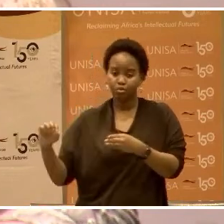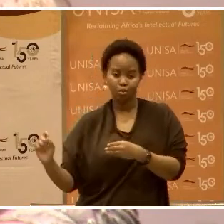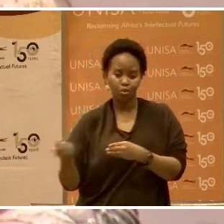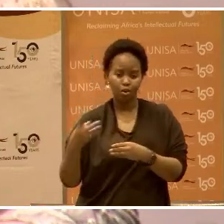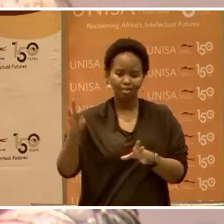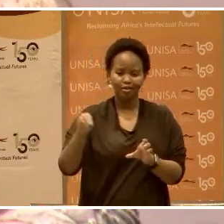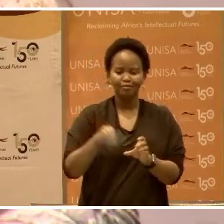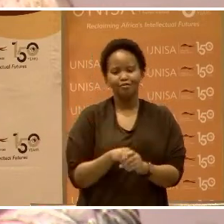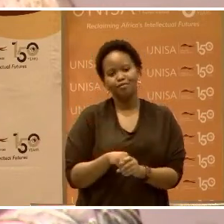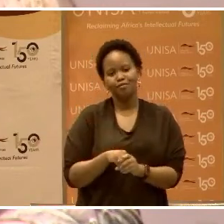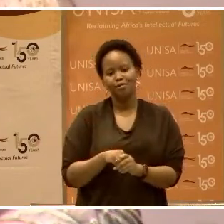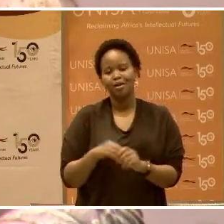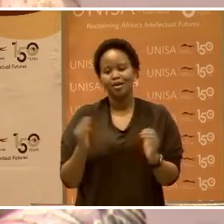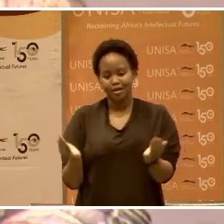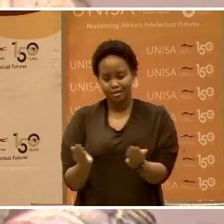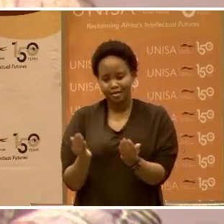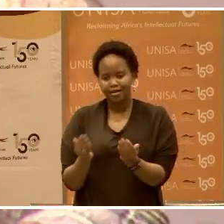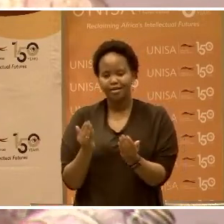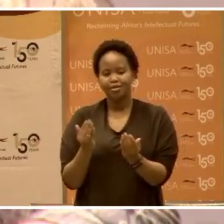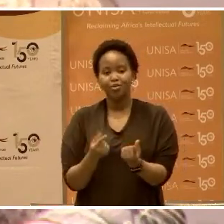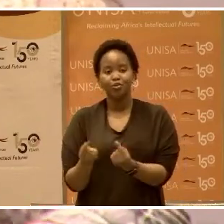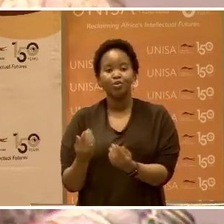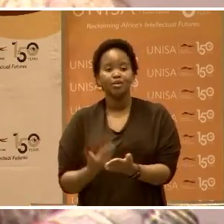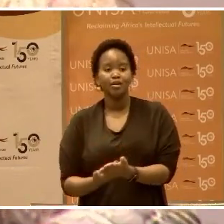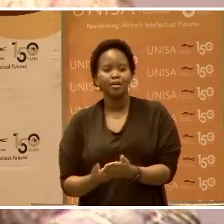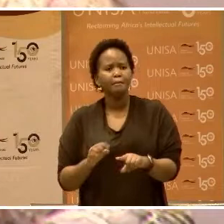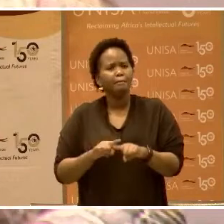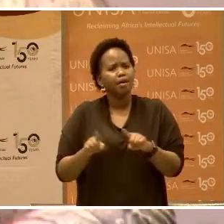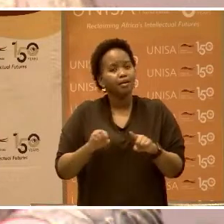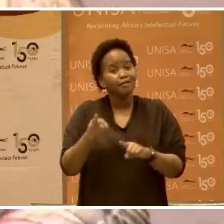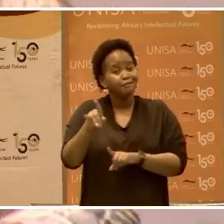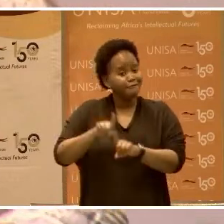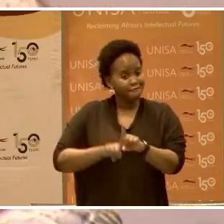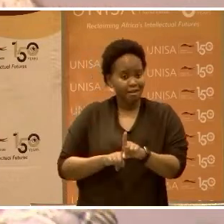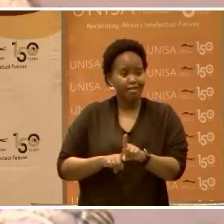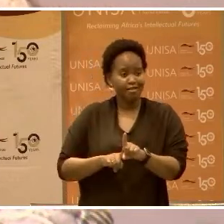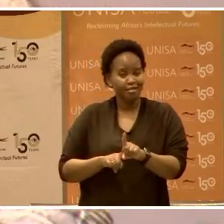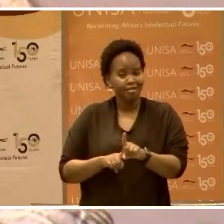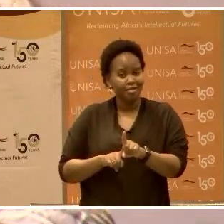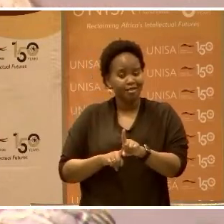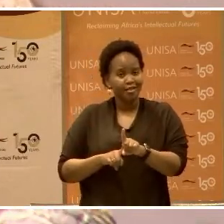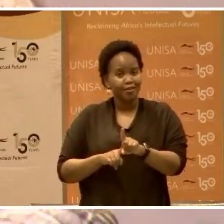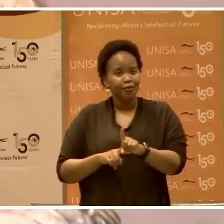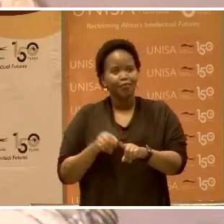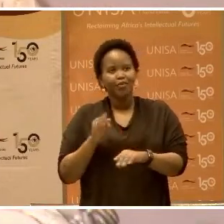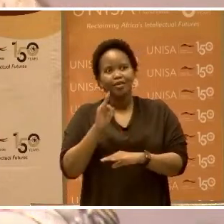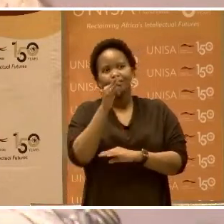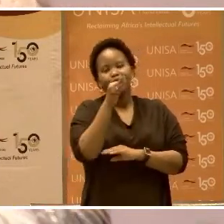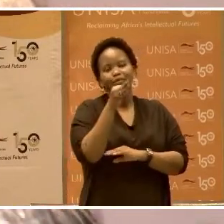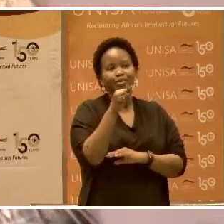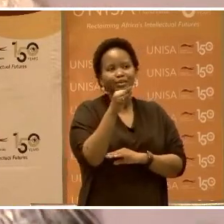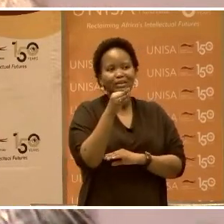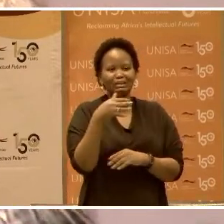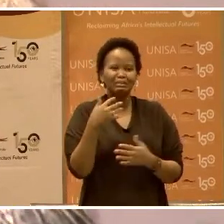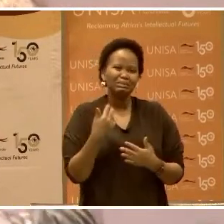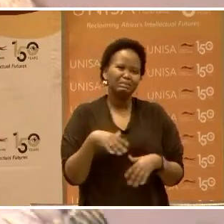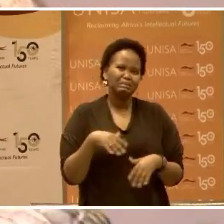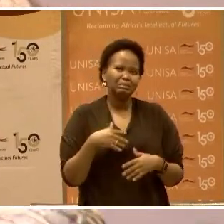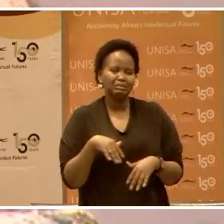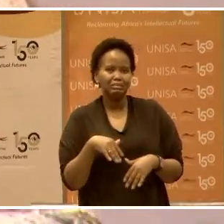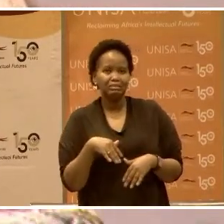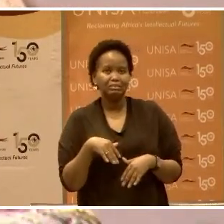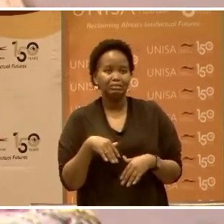reading nation. But what if we fail? The future then, unfortunately, looks really bleak.